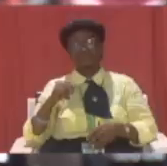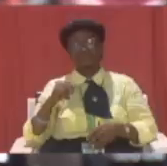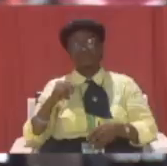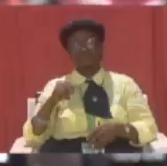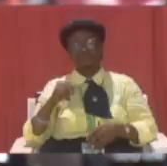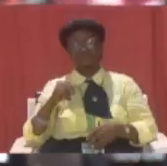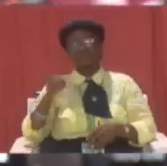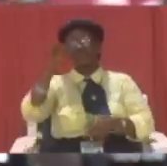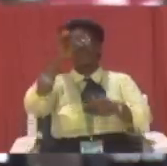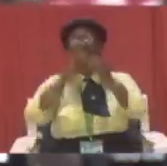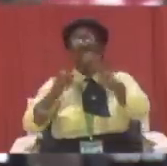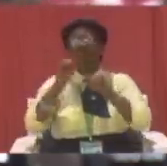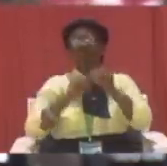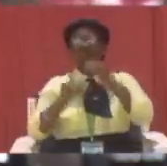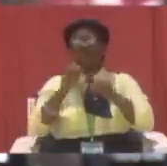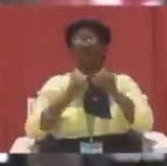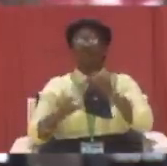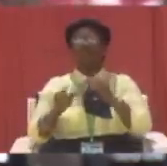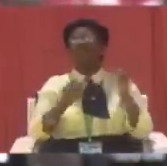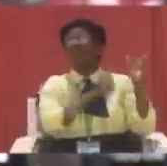Oh Lord, thank you.